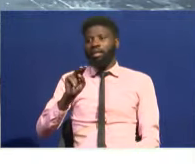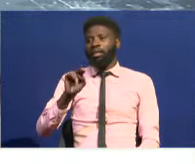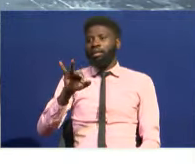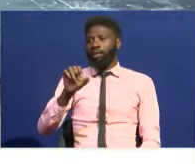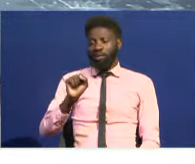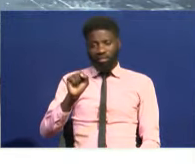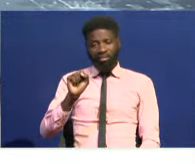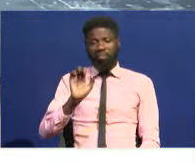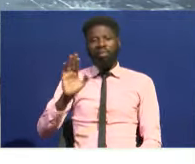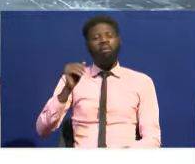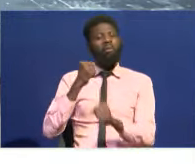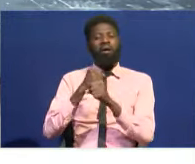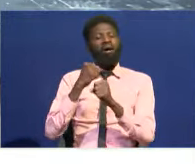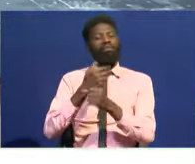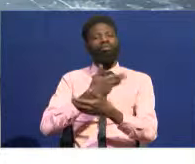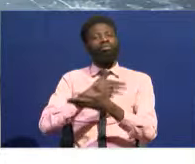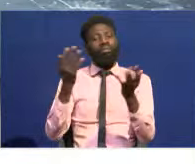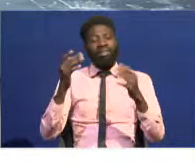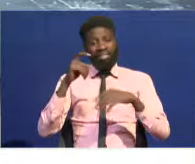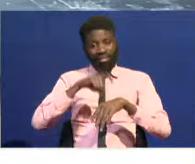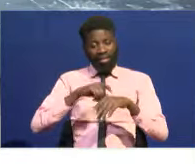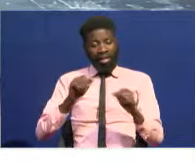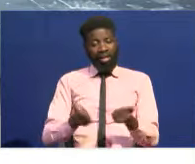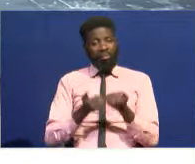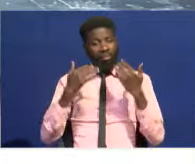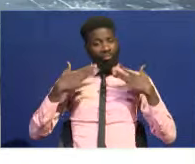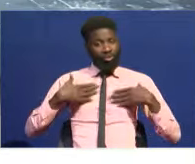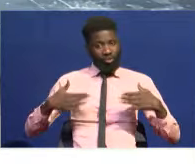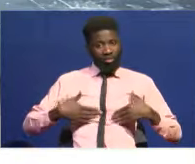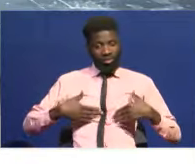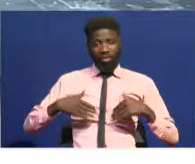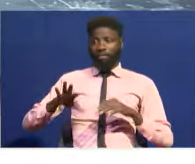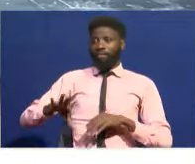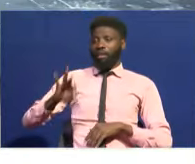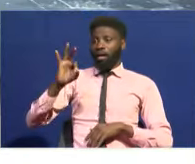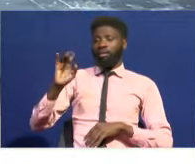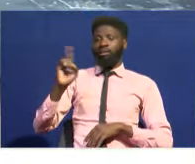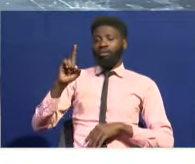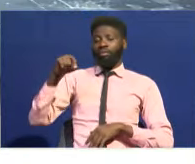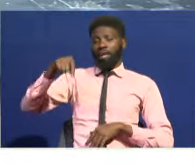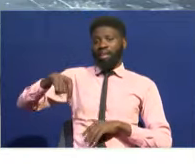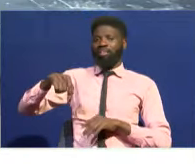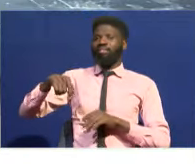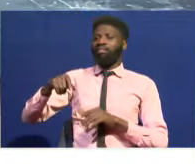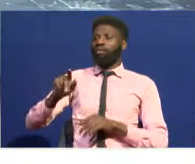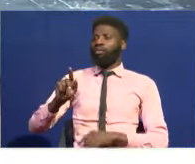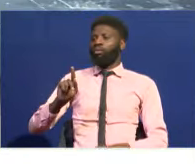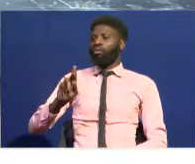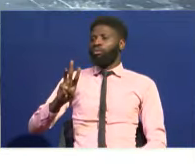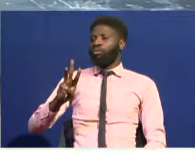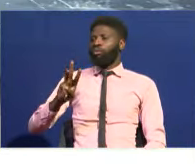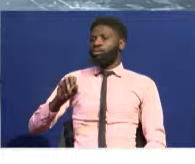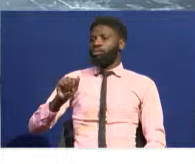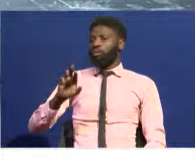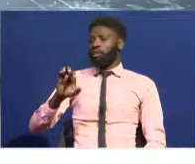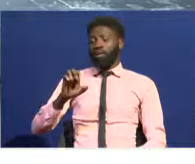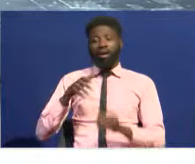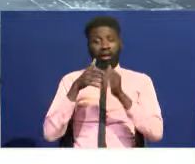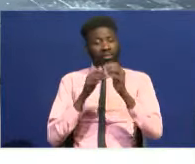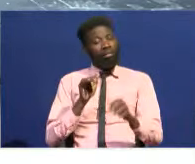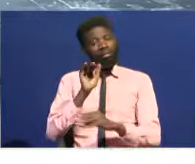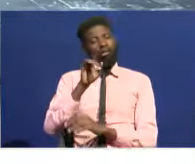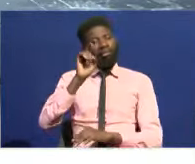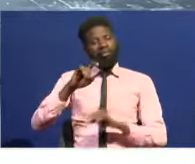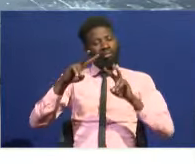after bodies were retrieved from a quarry in Mukuru Kwanjenga slum in Nairobi. The leaders have called for a thorough investigation into the